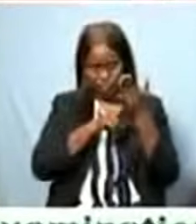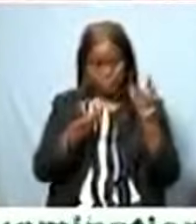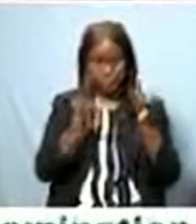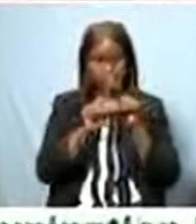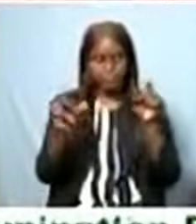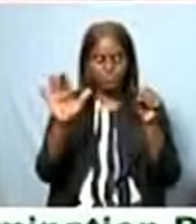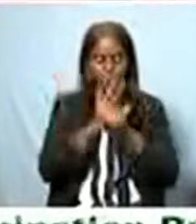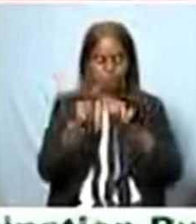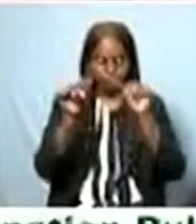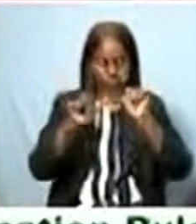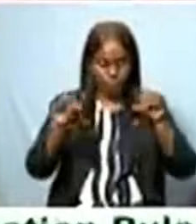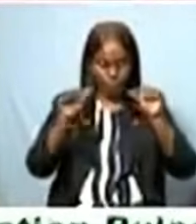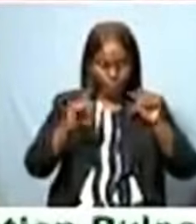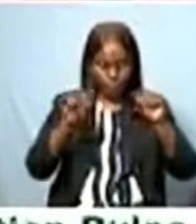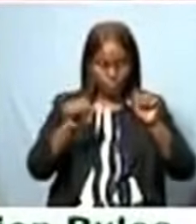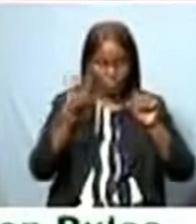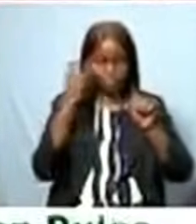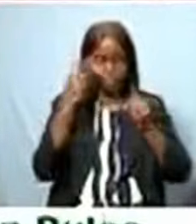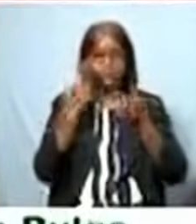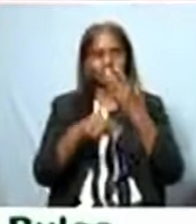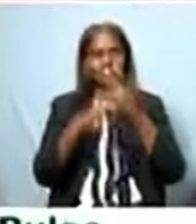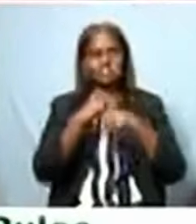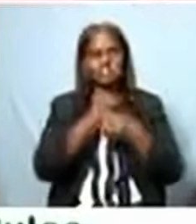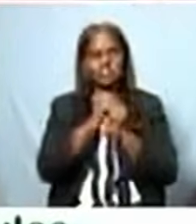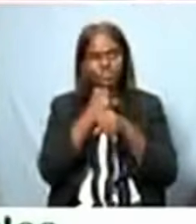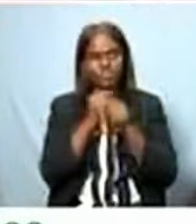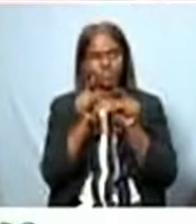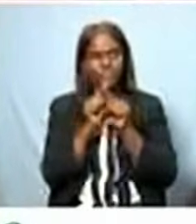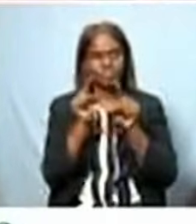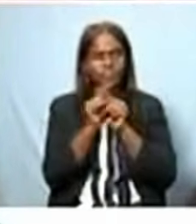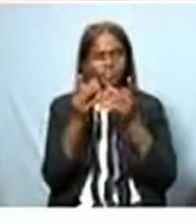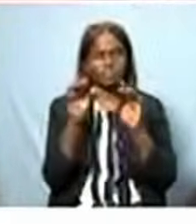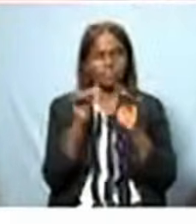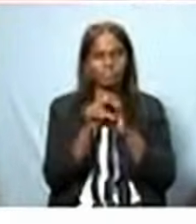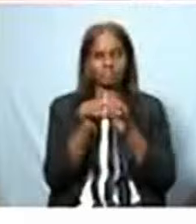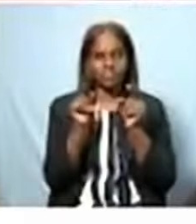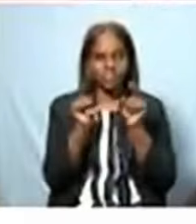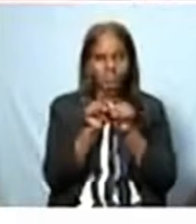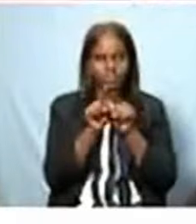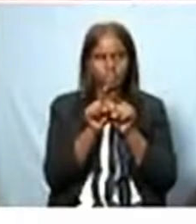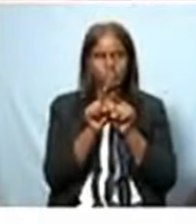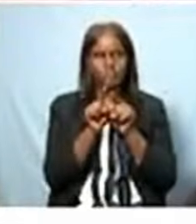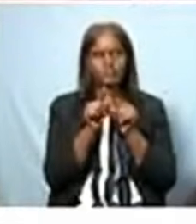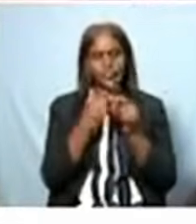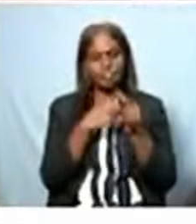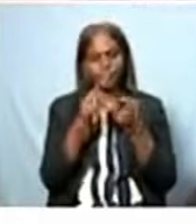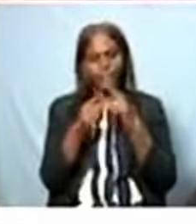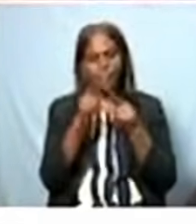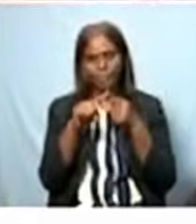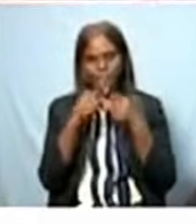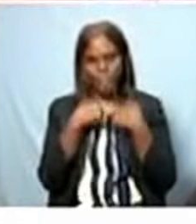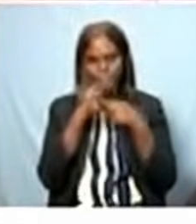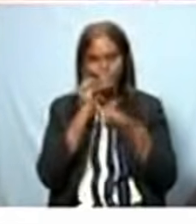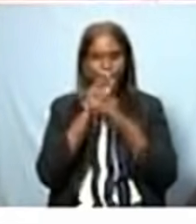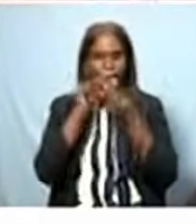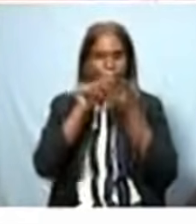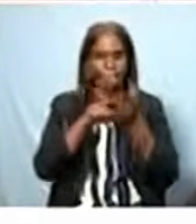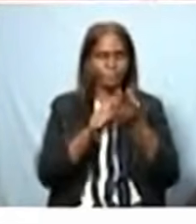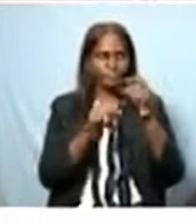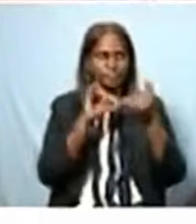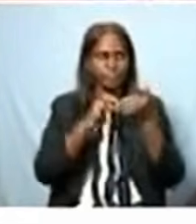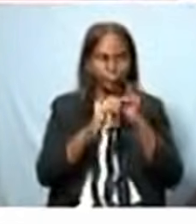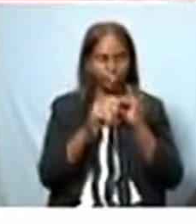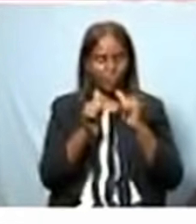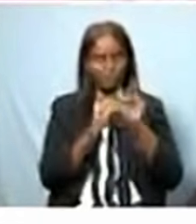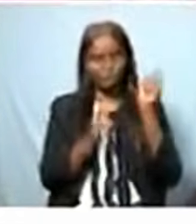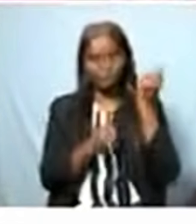comprehensive analysis was done as well in the region and beyond. My colleagues have cited South Africa and Kenya,